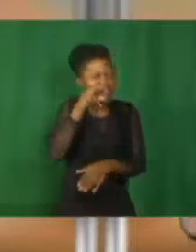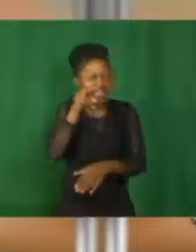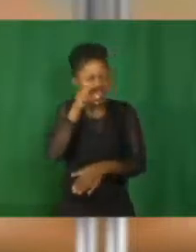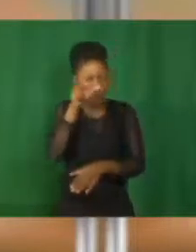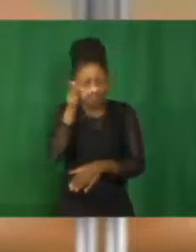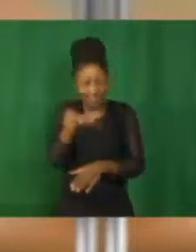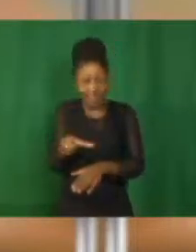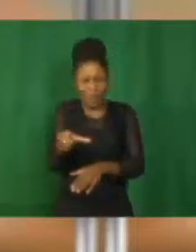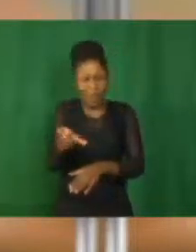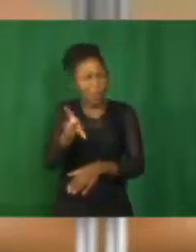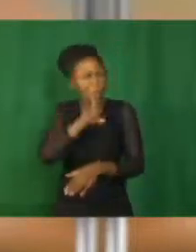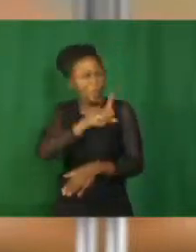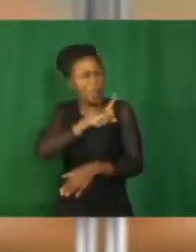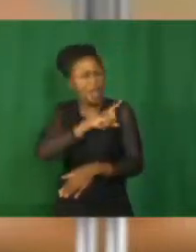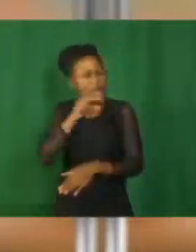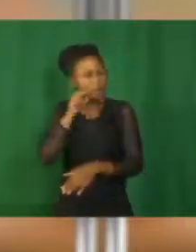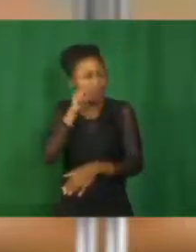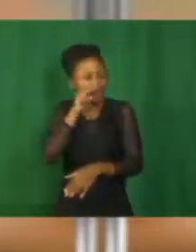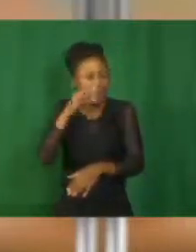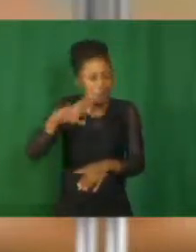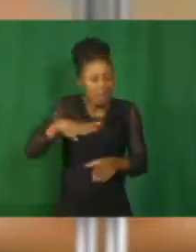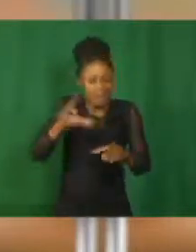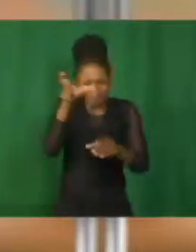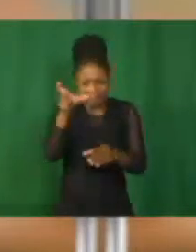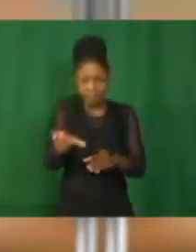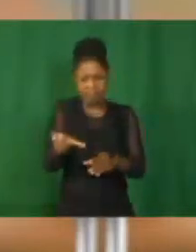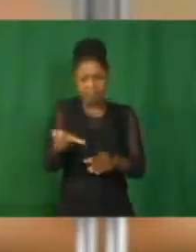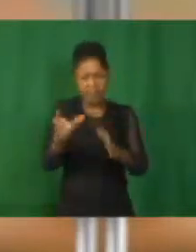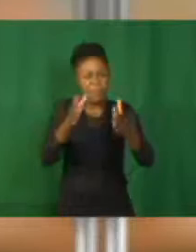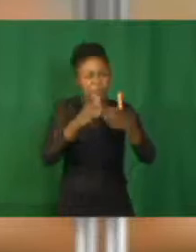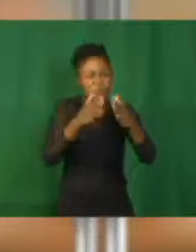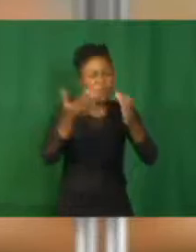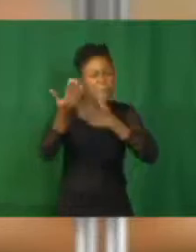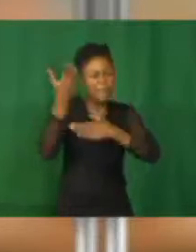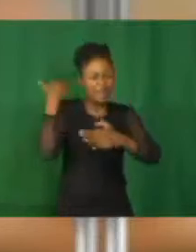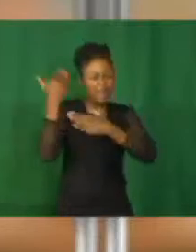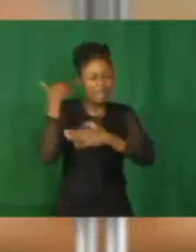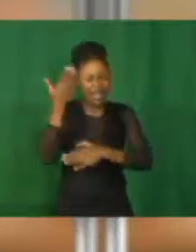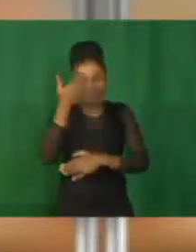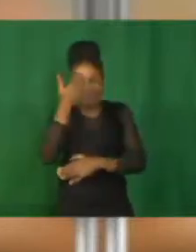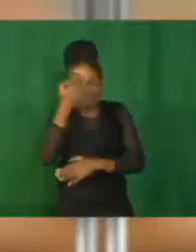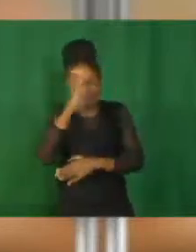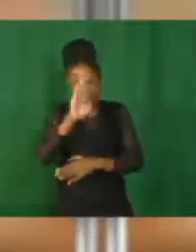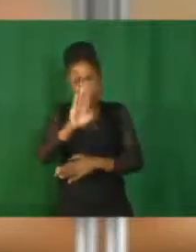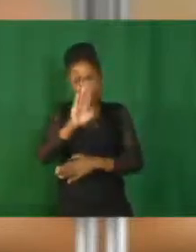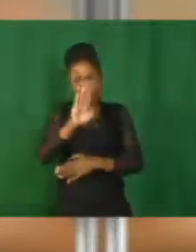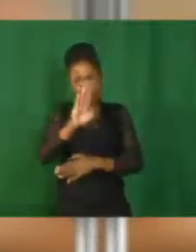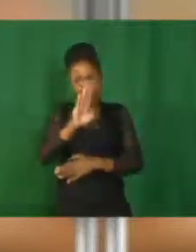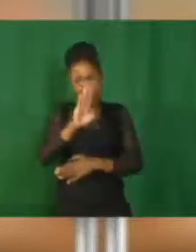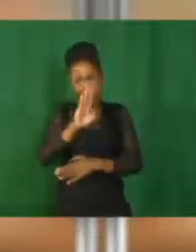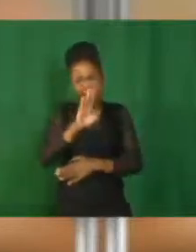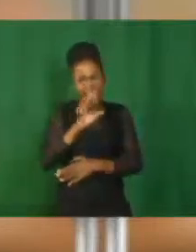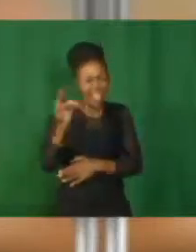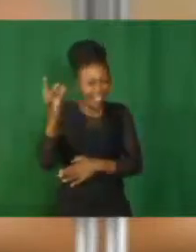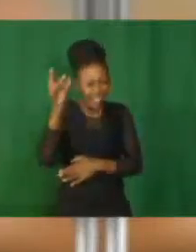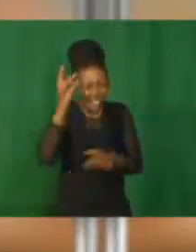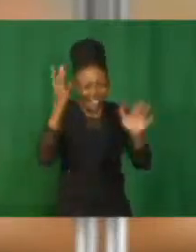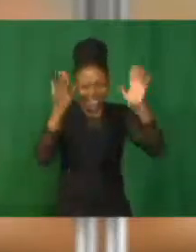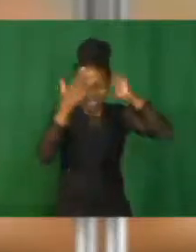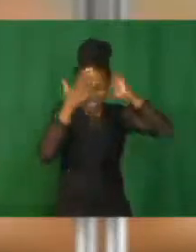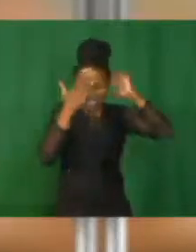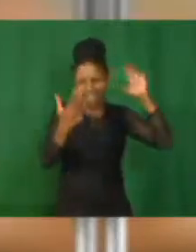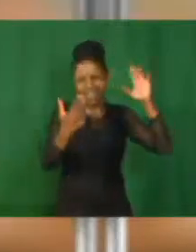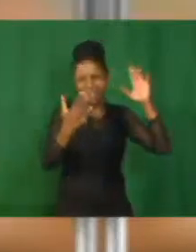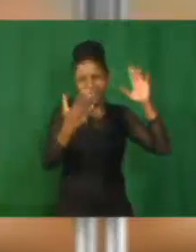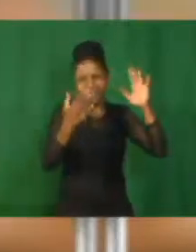the fact that it was prophesied in the Old Testament. King David prophesied that.